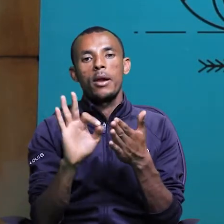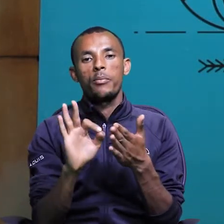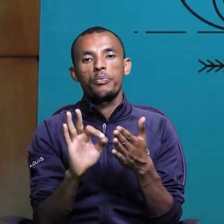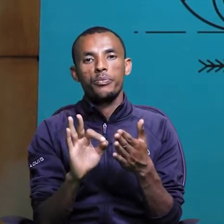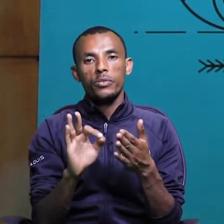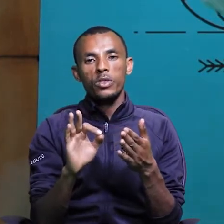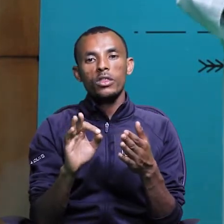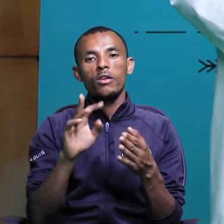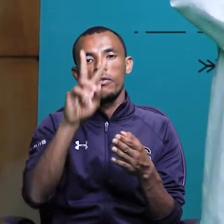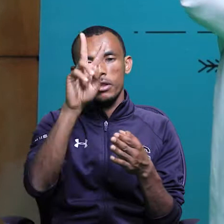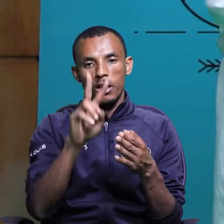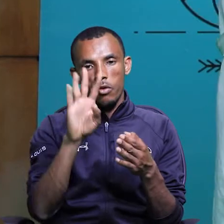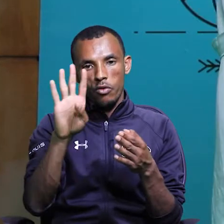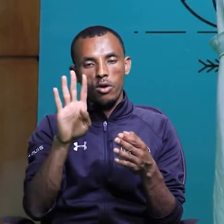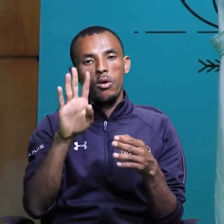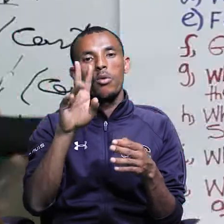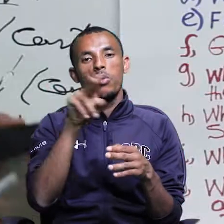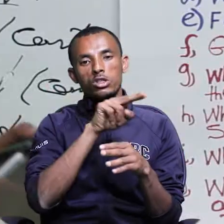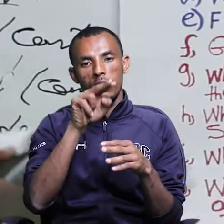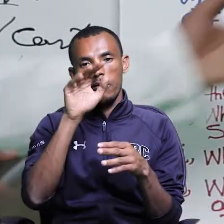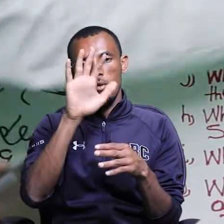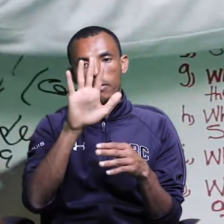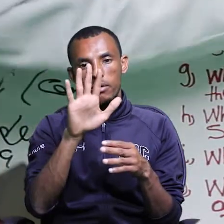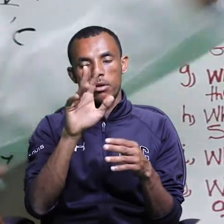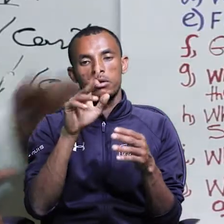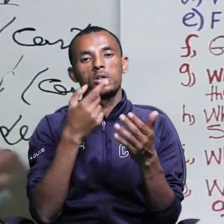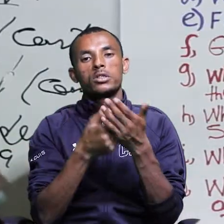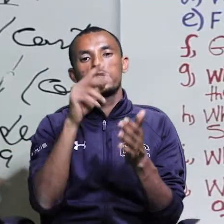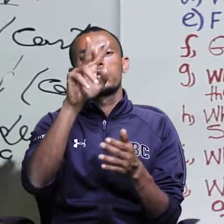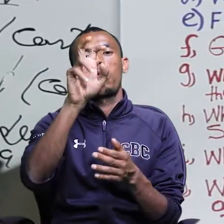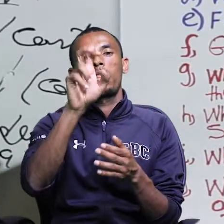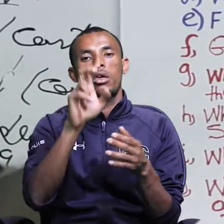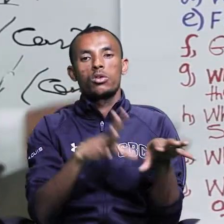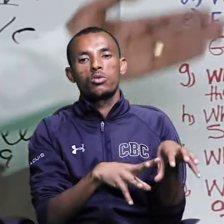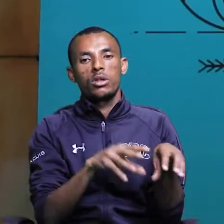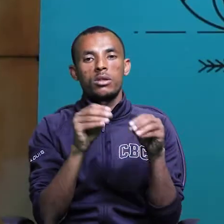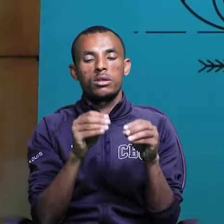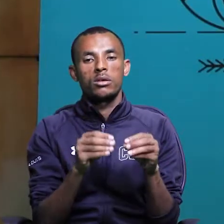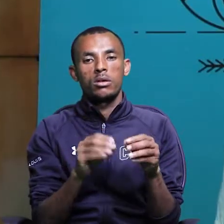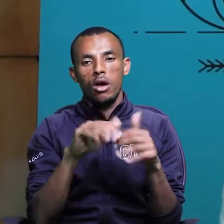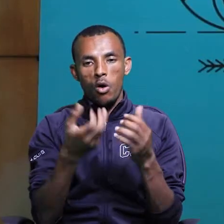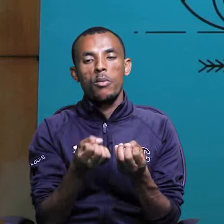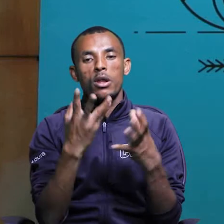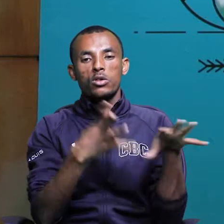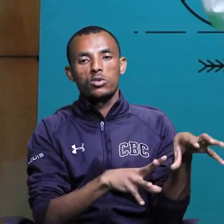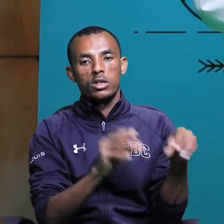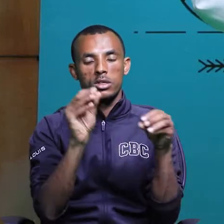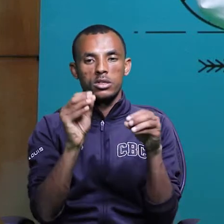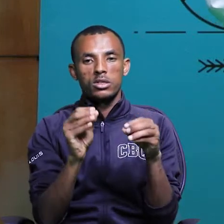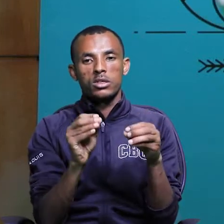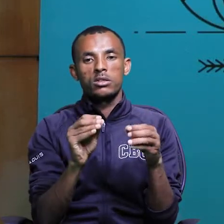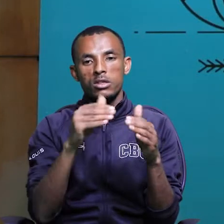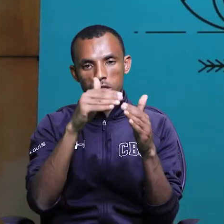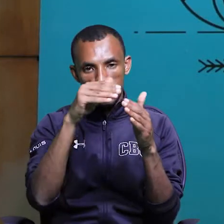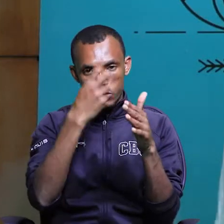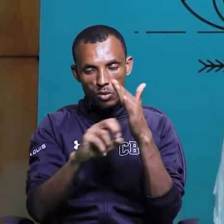5, vertically 4, 20. So your answer, it will be 20 students take the exam. How many students score less than 60?